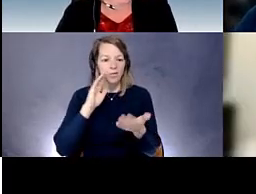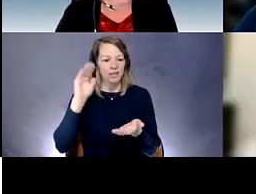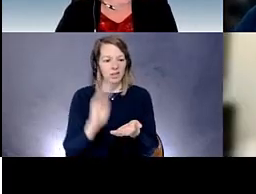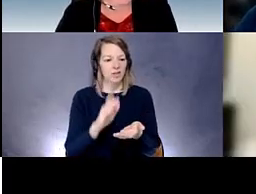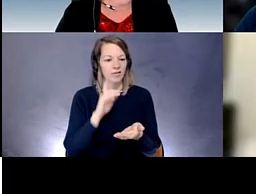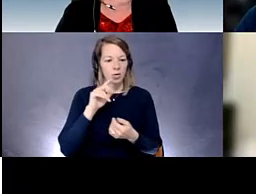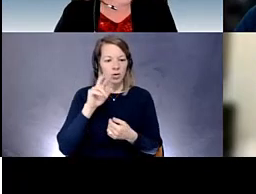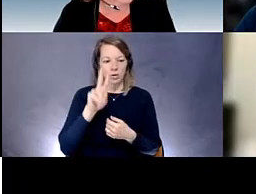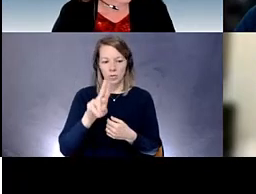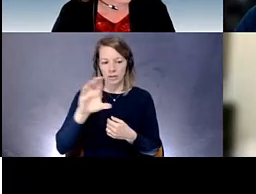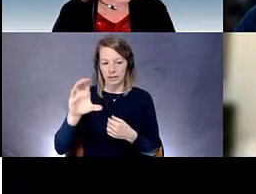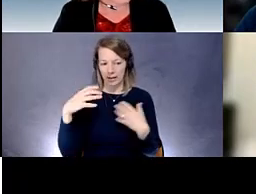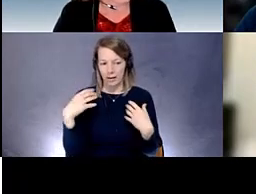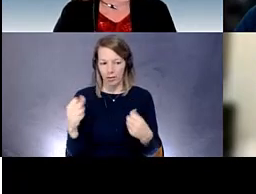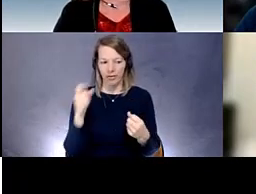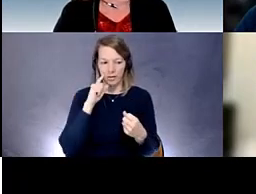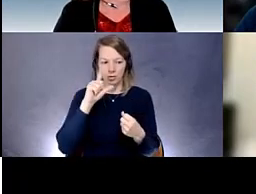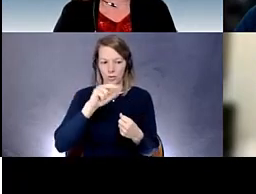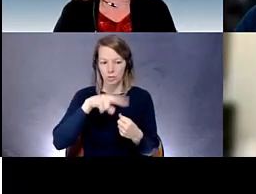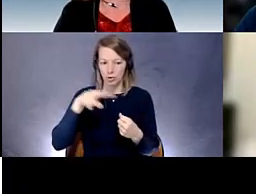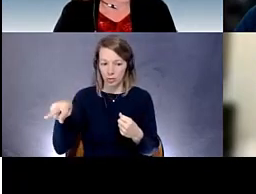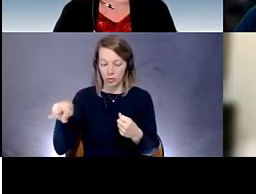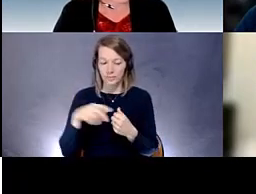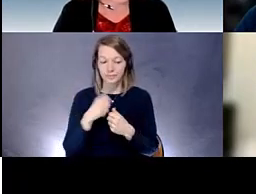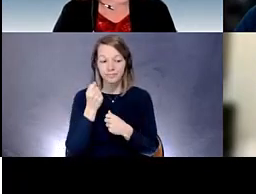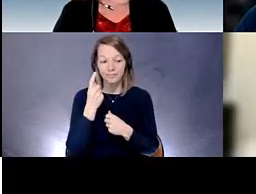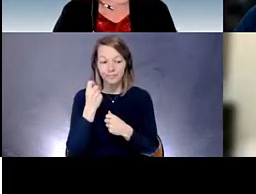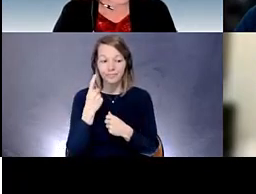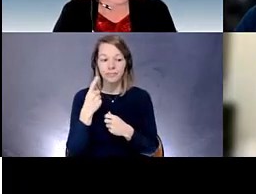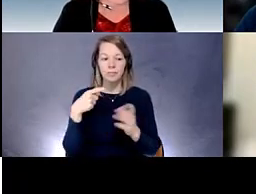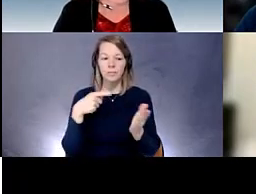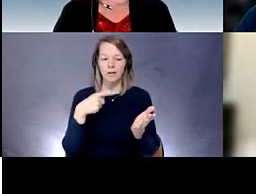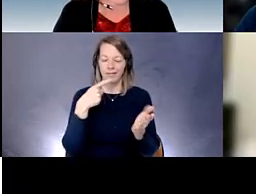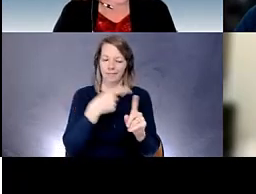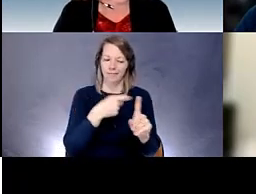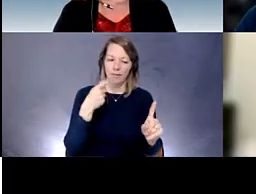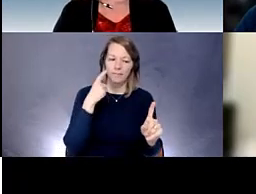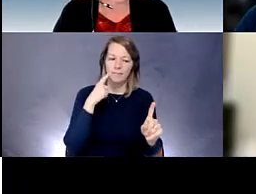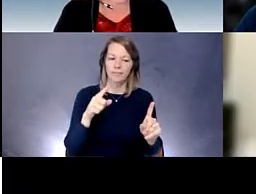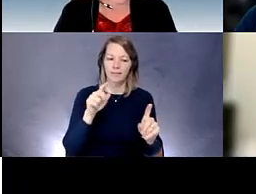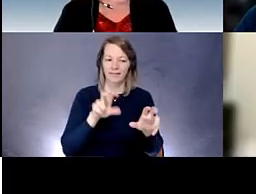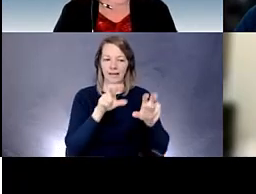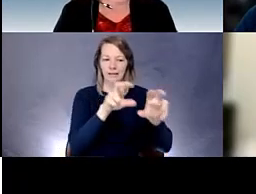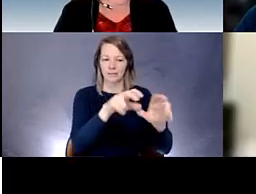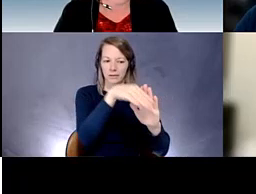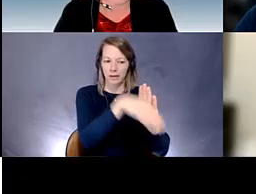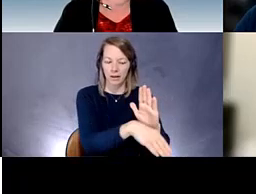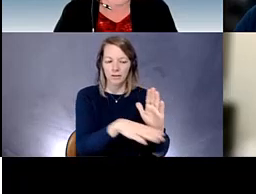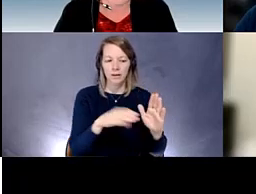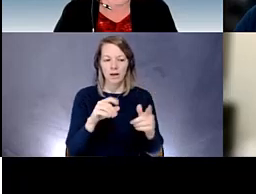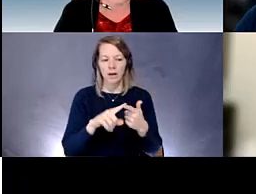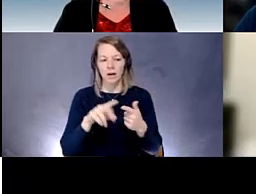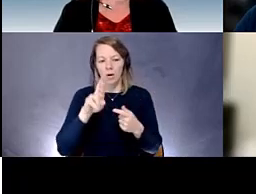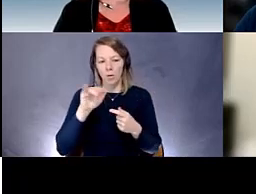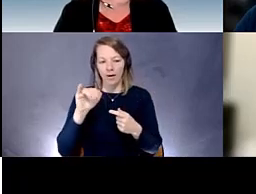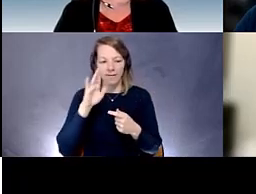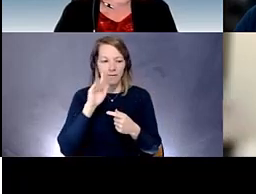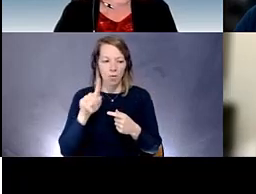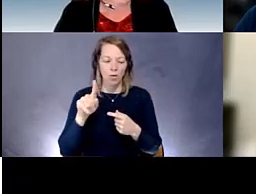Health in 2022. We understand those may be largely due to investment declines, as well as returning advance payments to